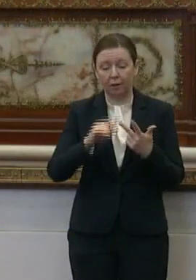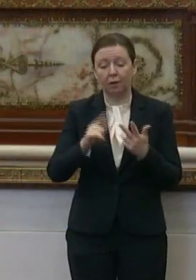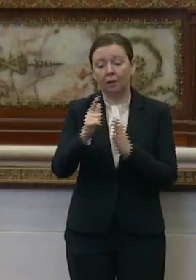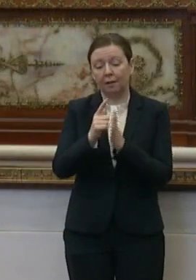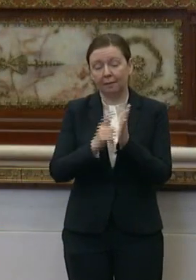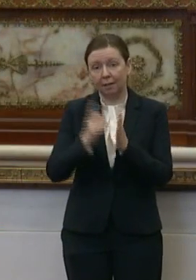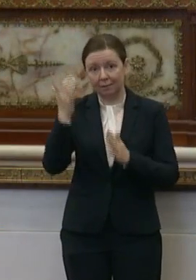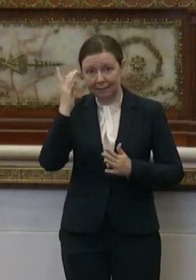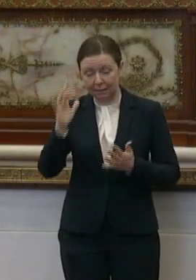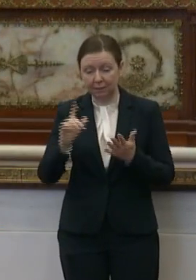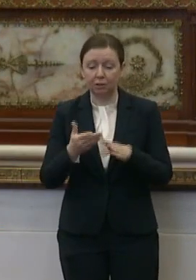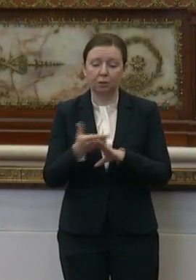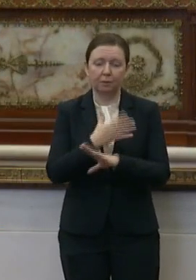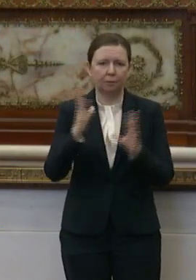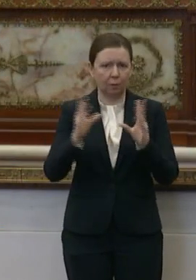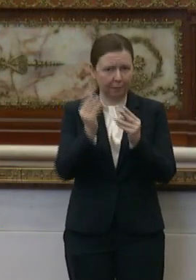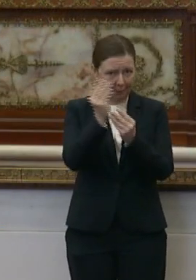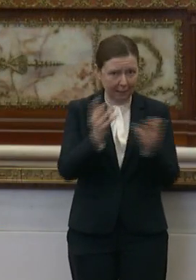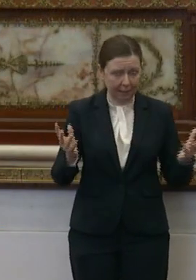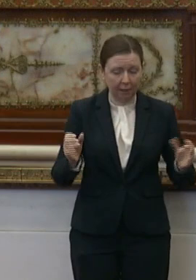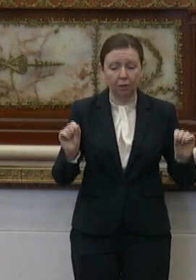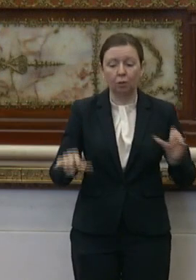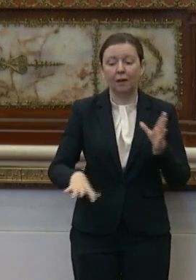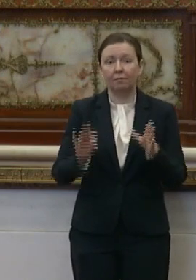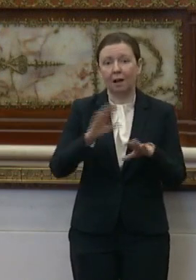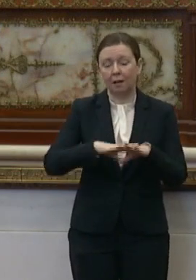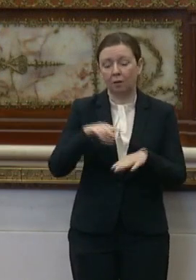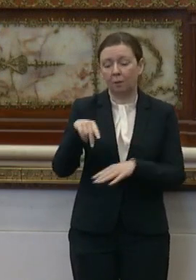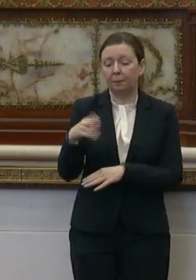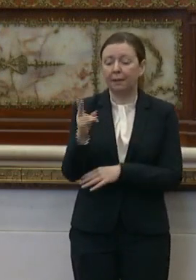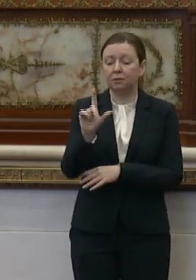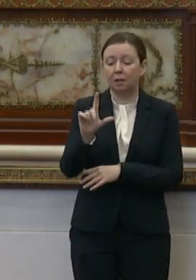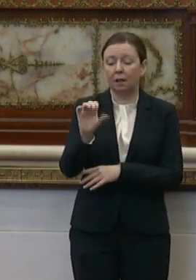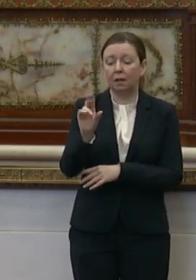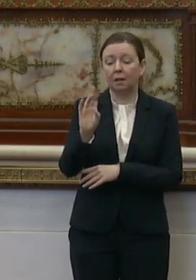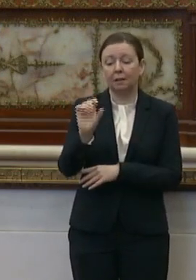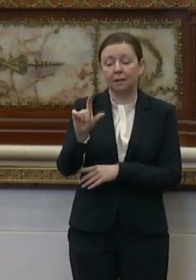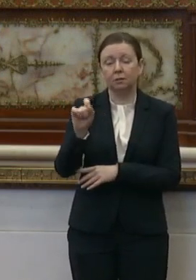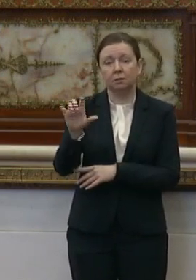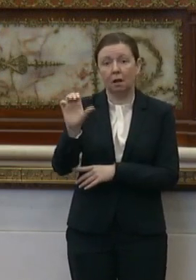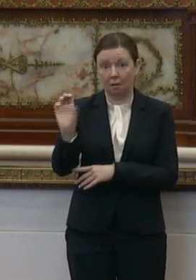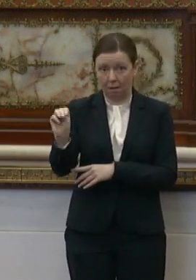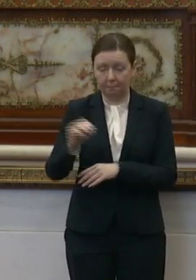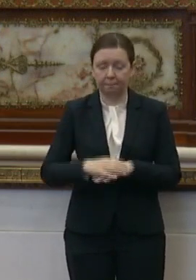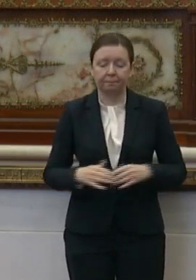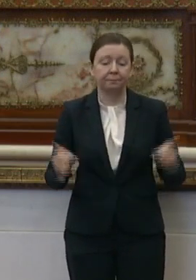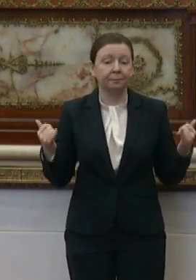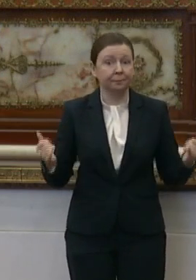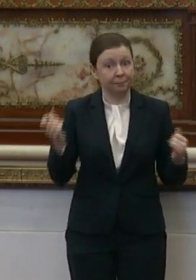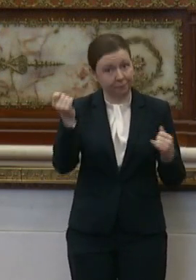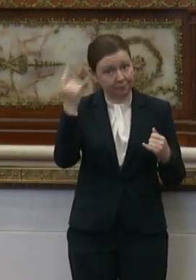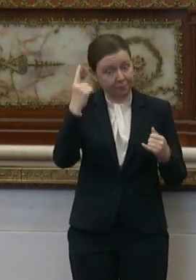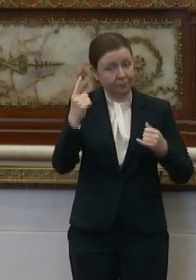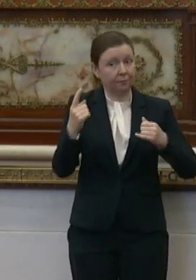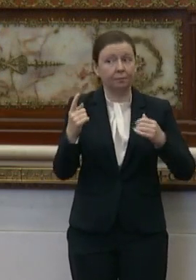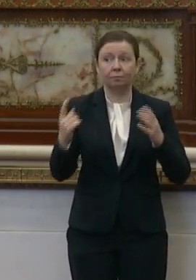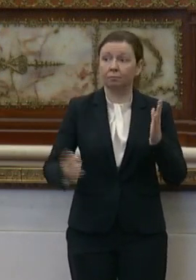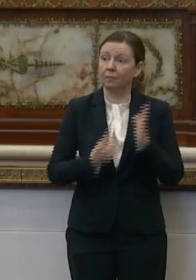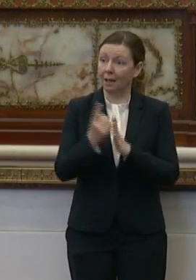Intelligencer prior to the meeting, and can be also found on phlcouncil.com. I now note that the hour has